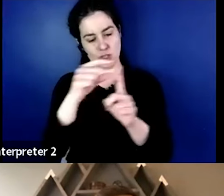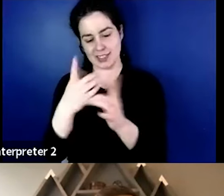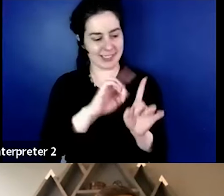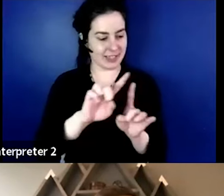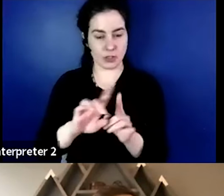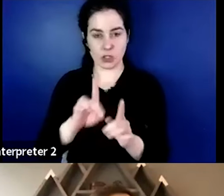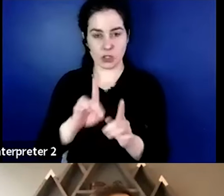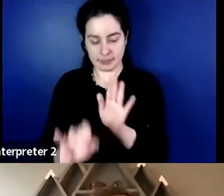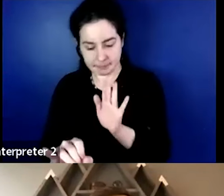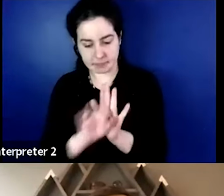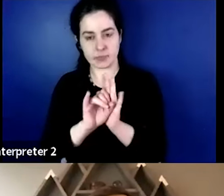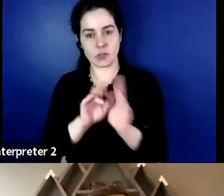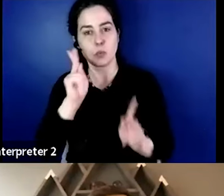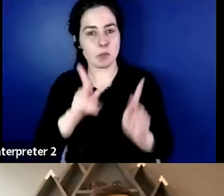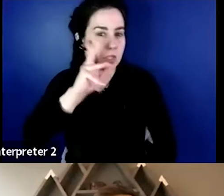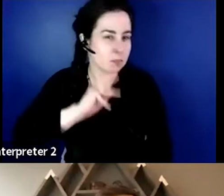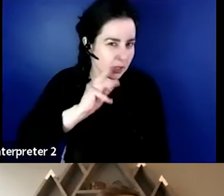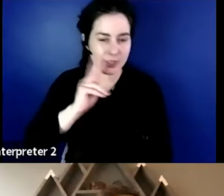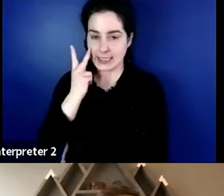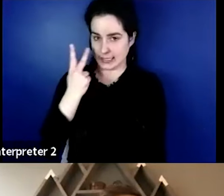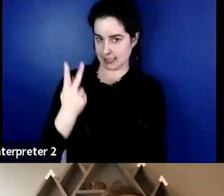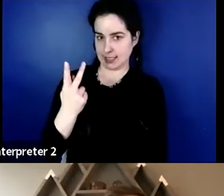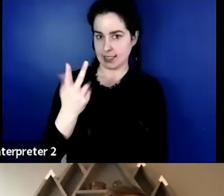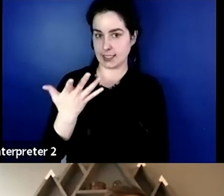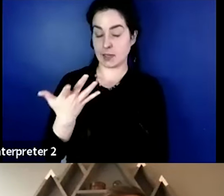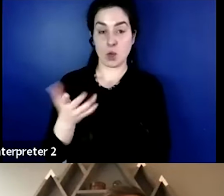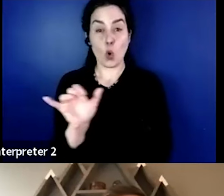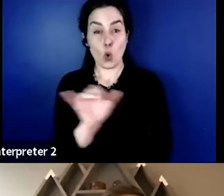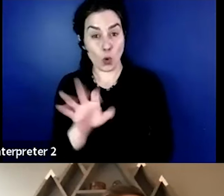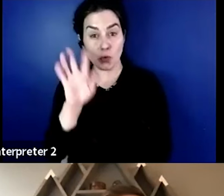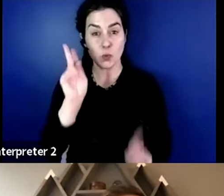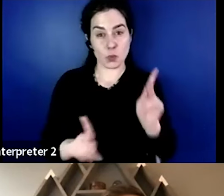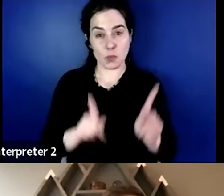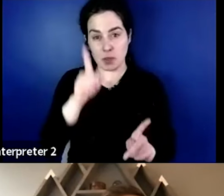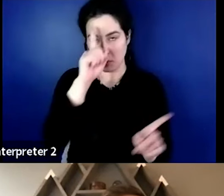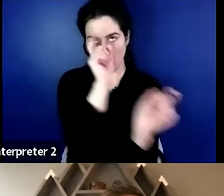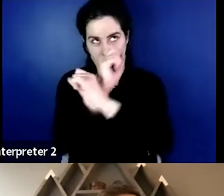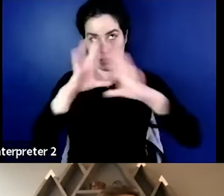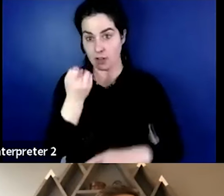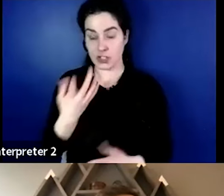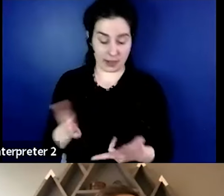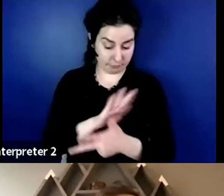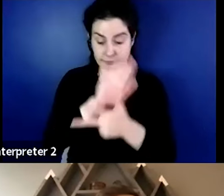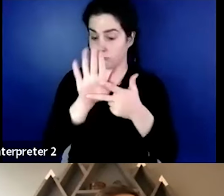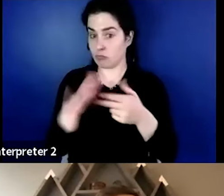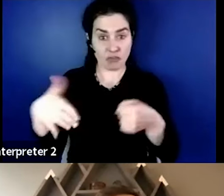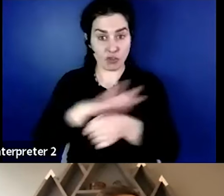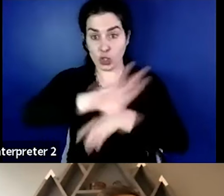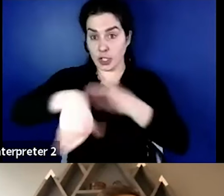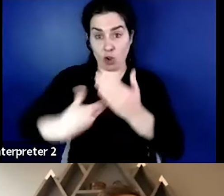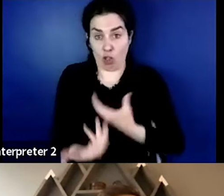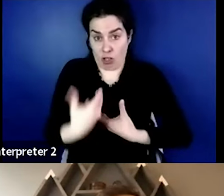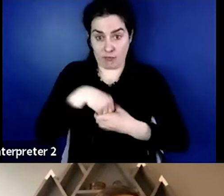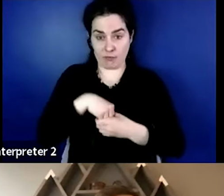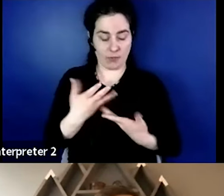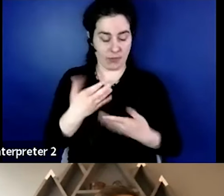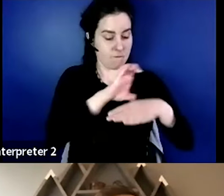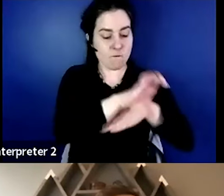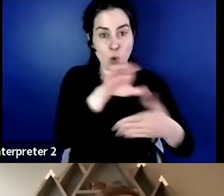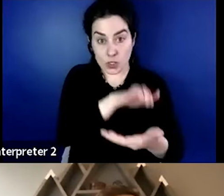see, and also to make sure that people understand that we're doing it from a whole constellation of this. To me, like I would be talking about forced marriage or other